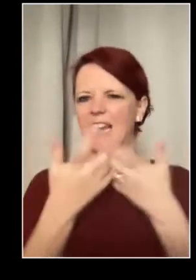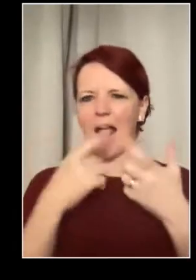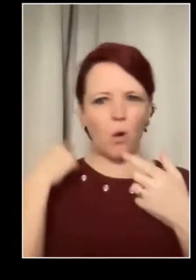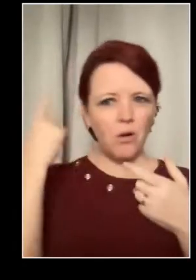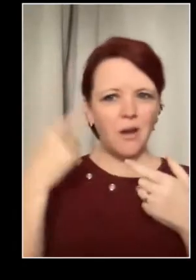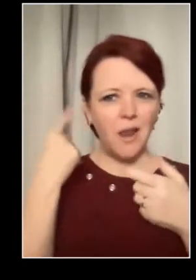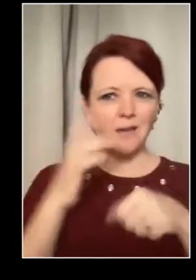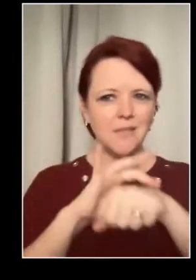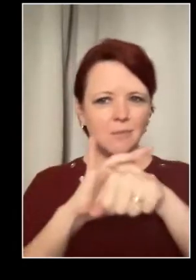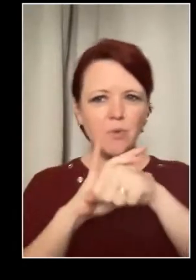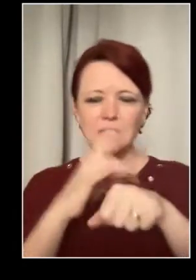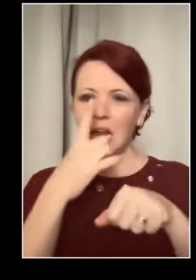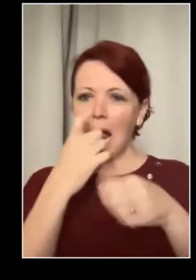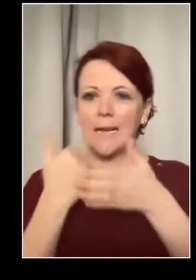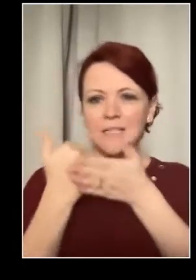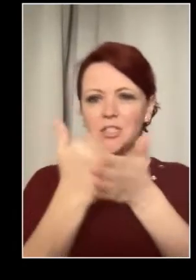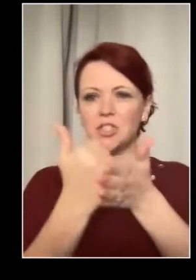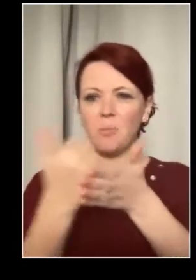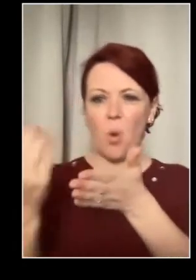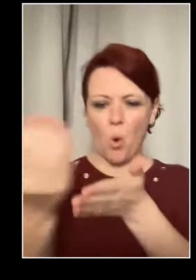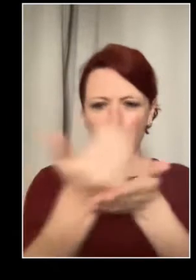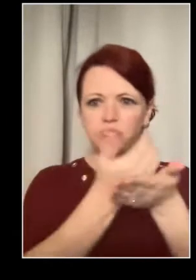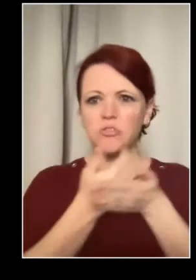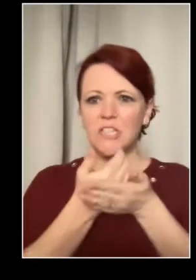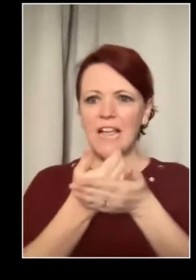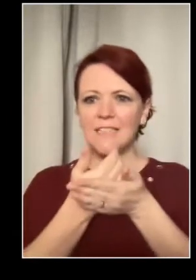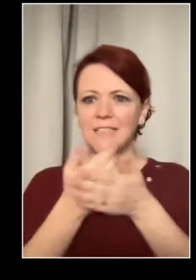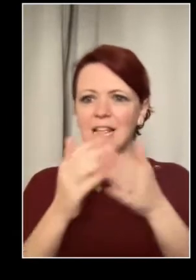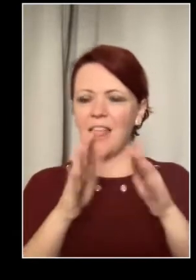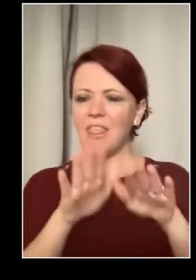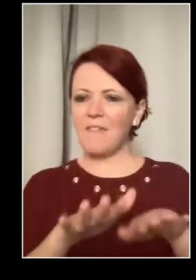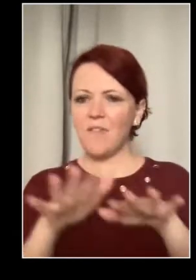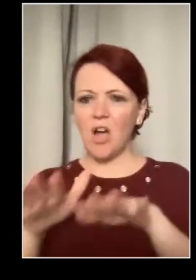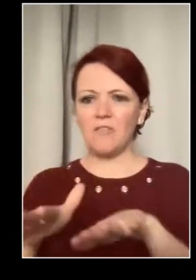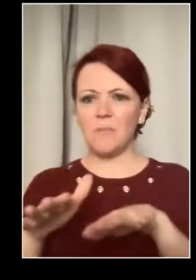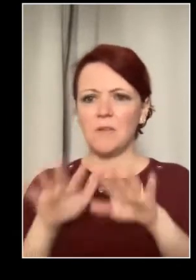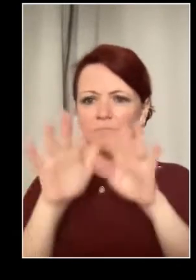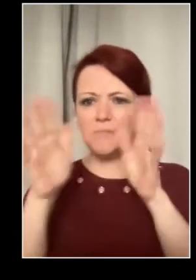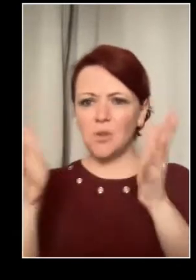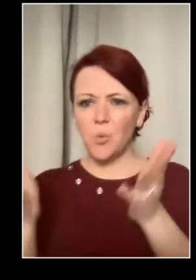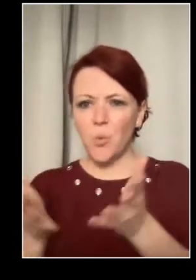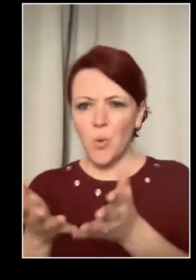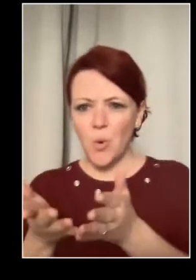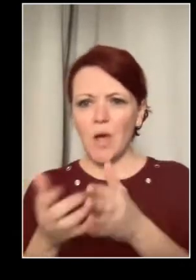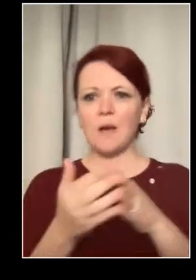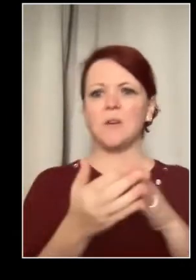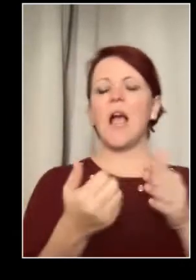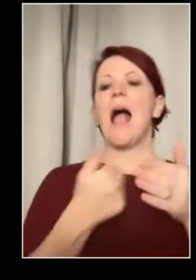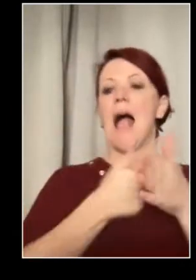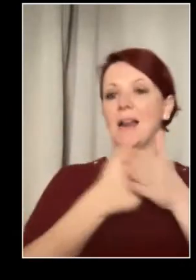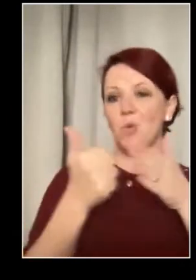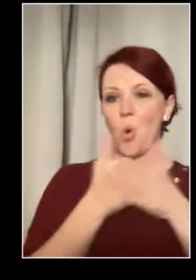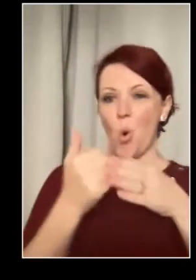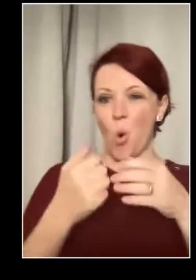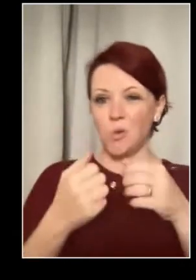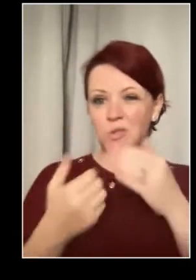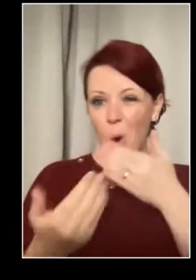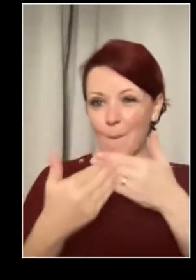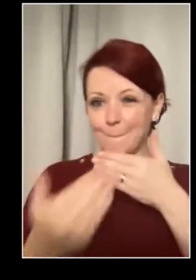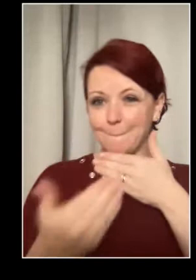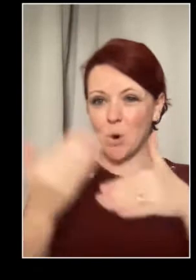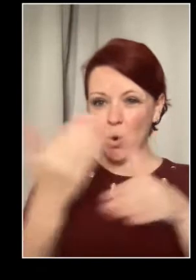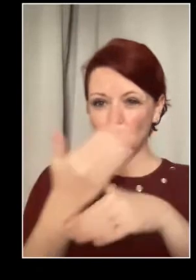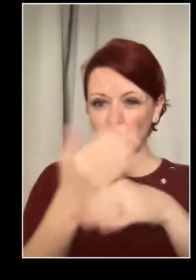to protect the environment, drive social mobility and create more jobs in green energy. Just one of our